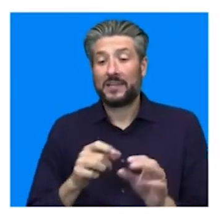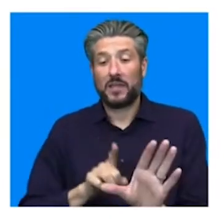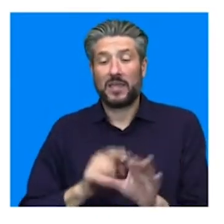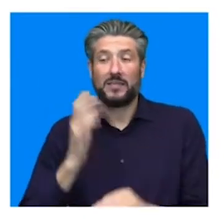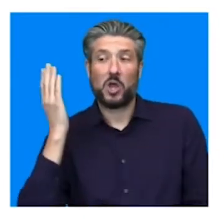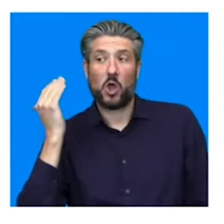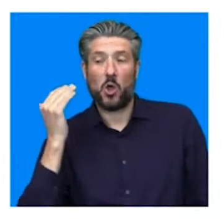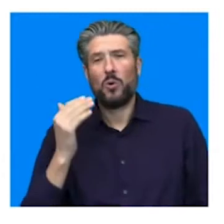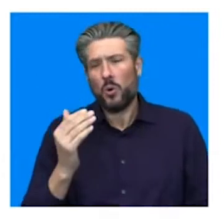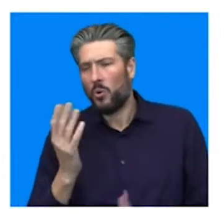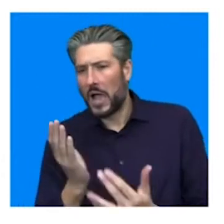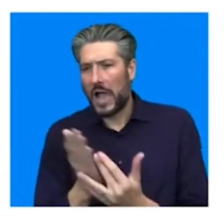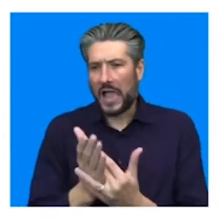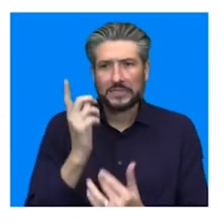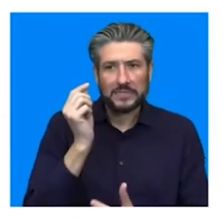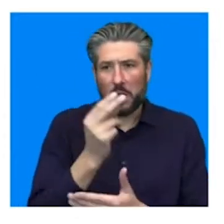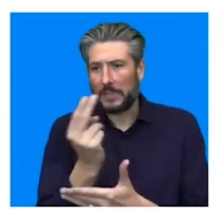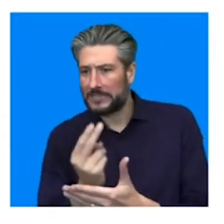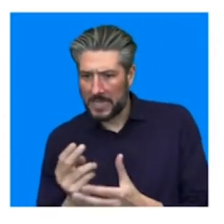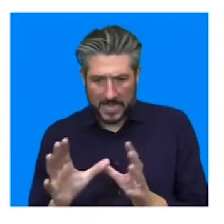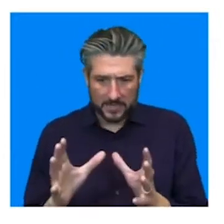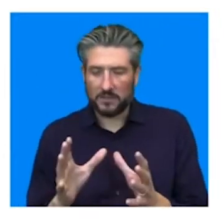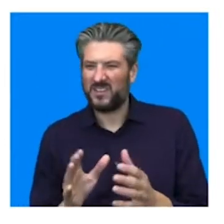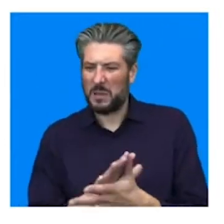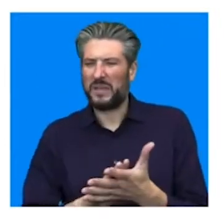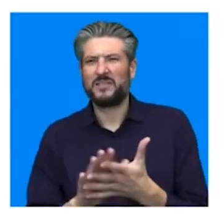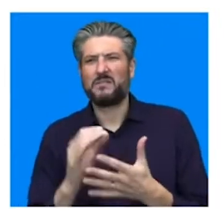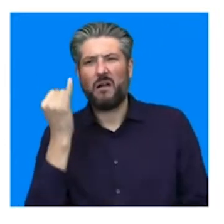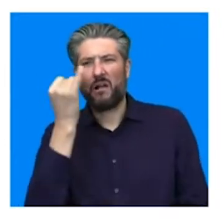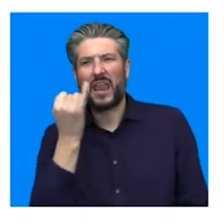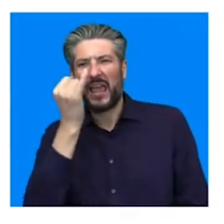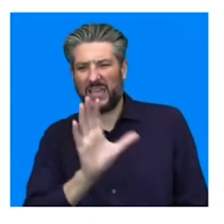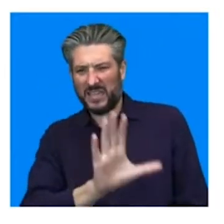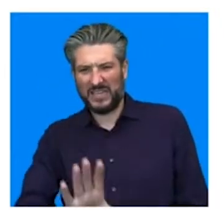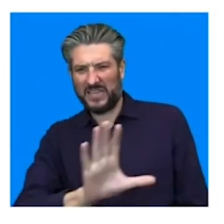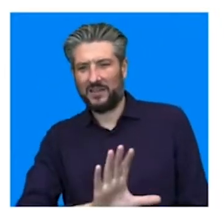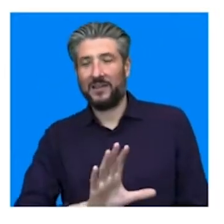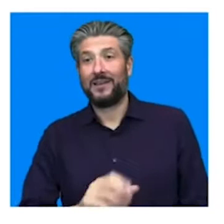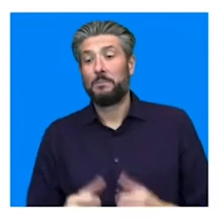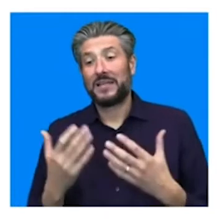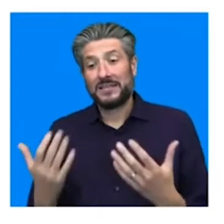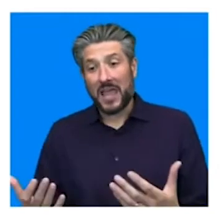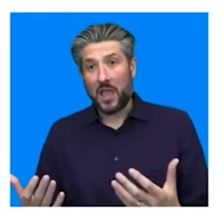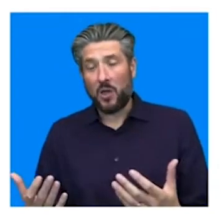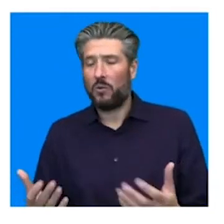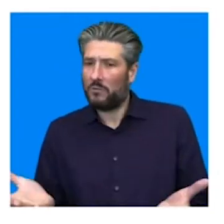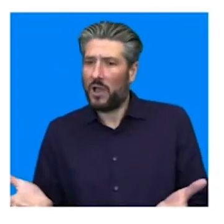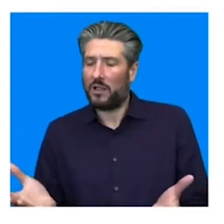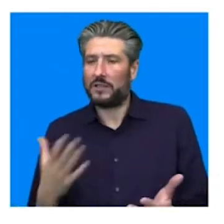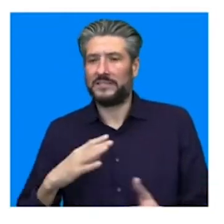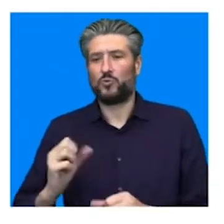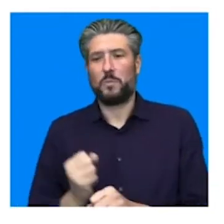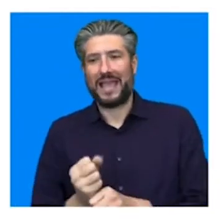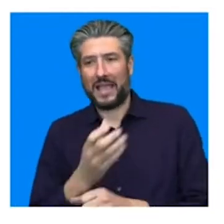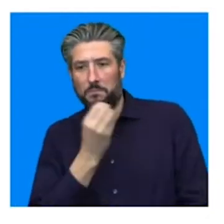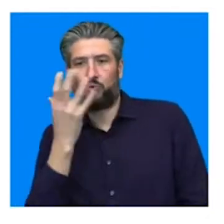want to have to do because it looks so ugly. And actually, designing products and things like that have always been a challenge to make them kind of beautiful or things that people would actually